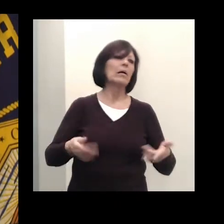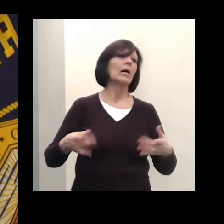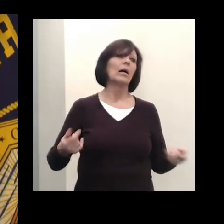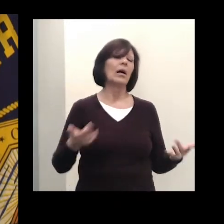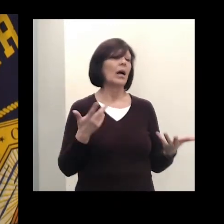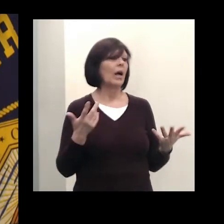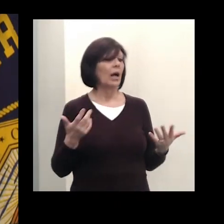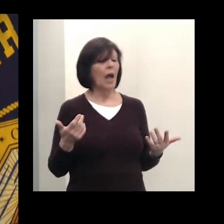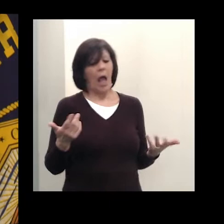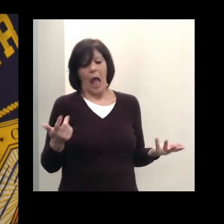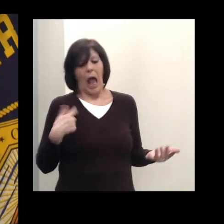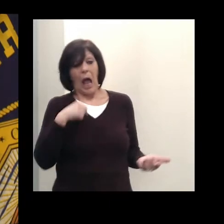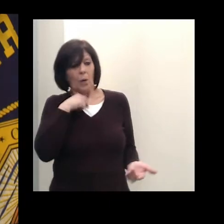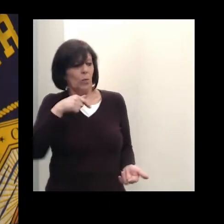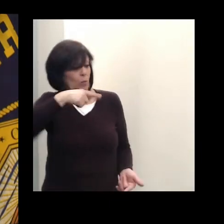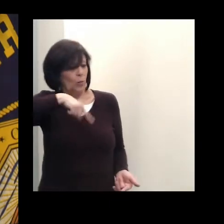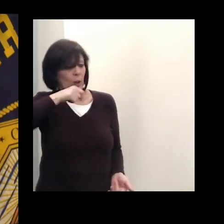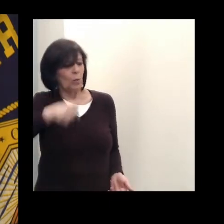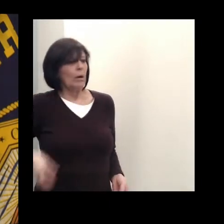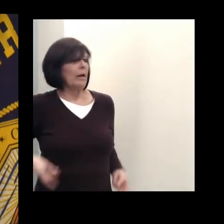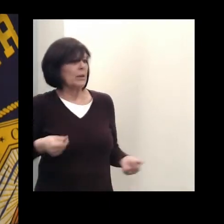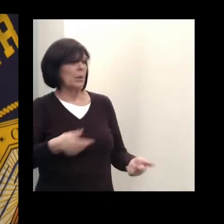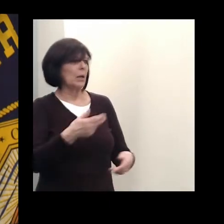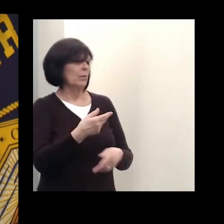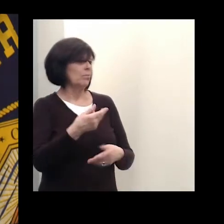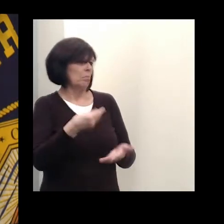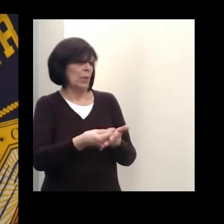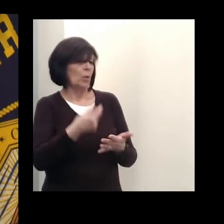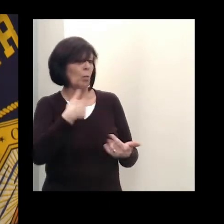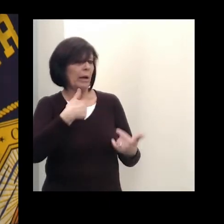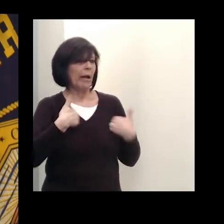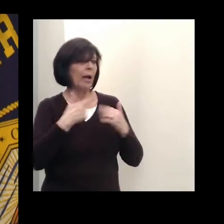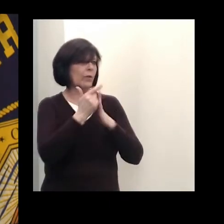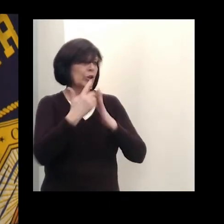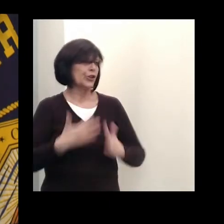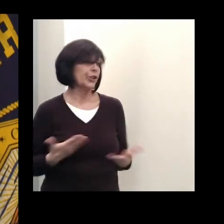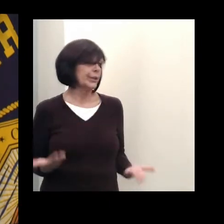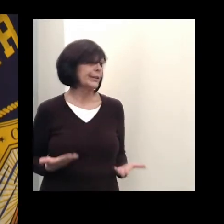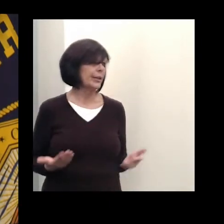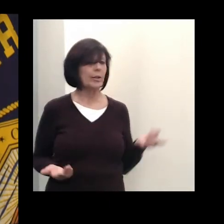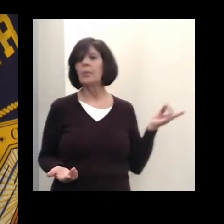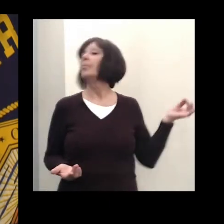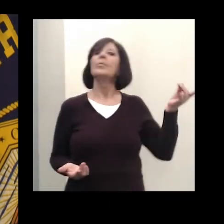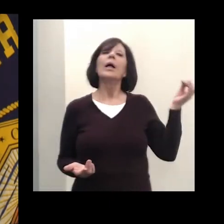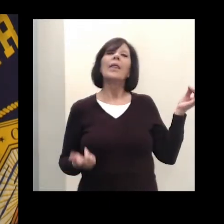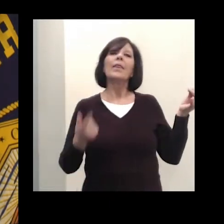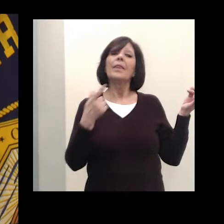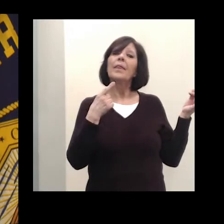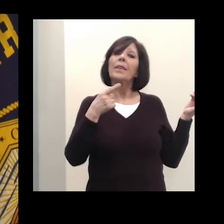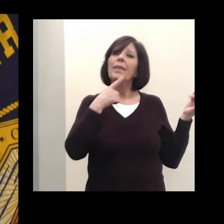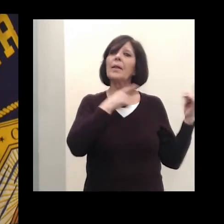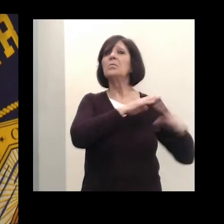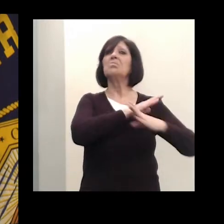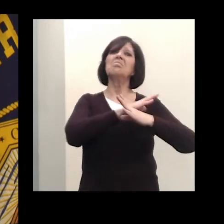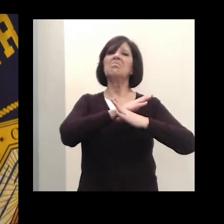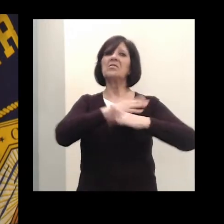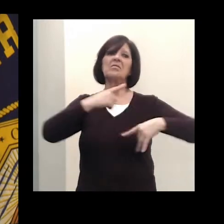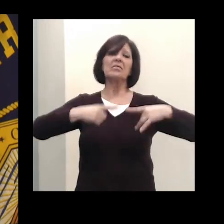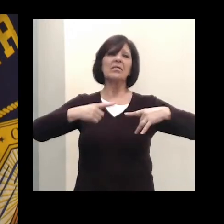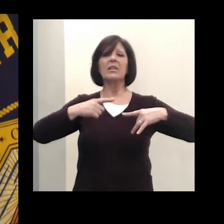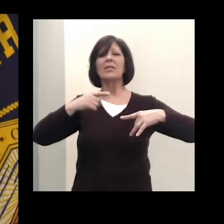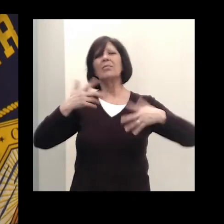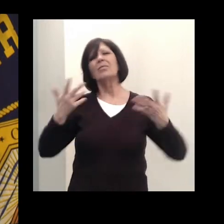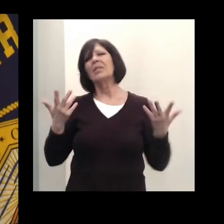not have spent money on this. We have attorneys that work every day here in county government. They would have defended the county, but the village would have needlessly